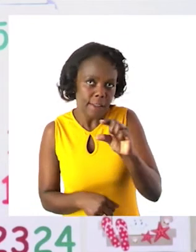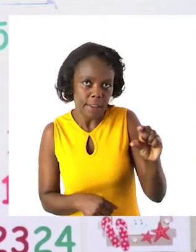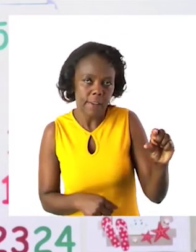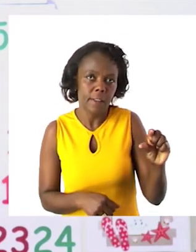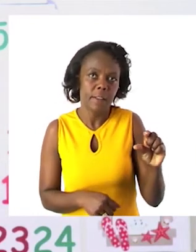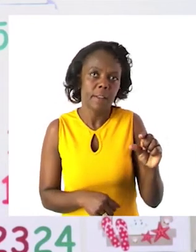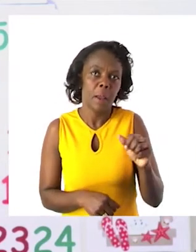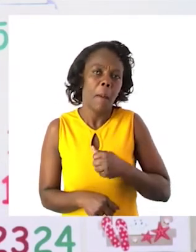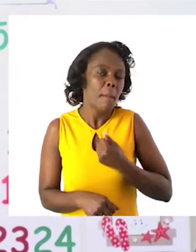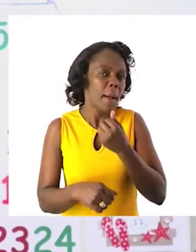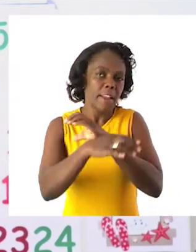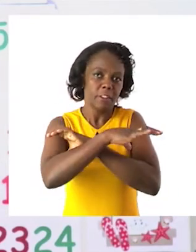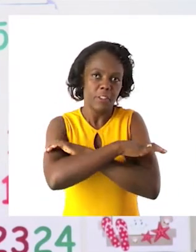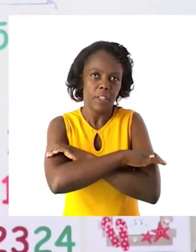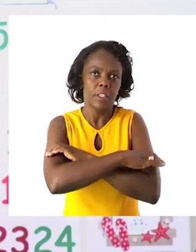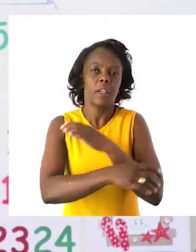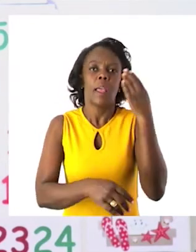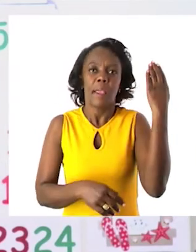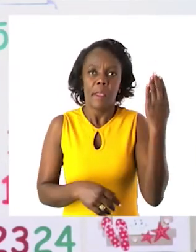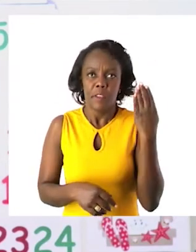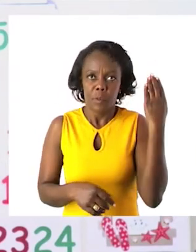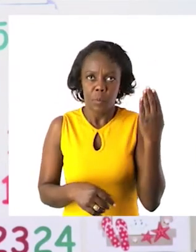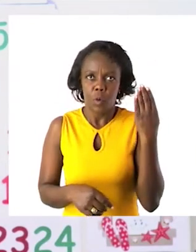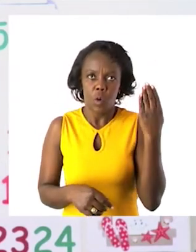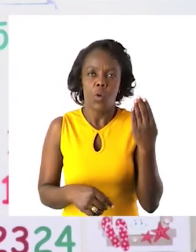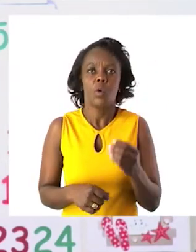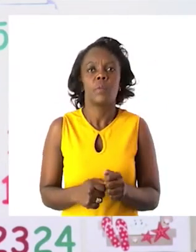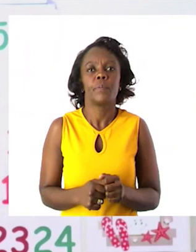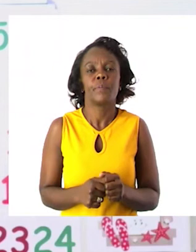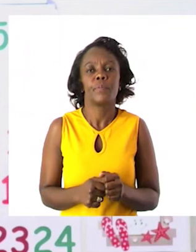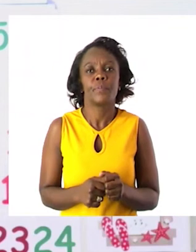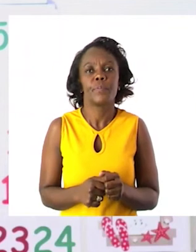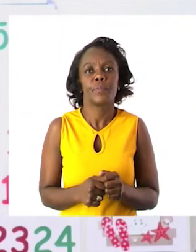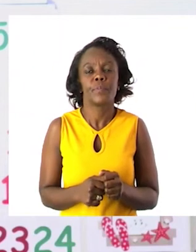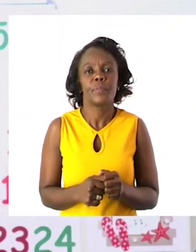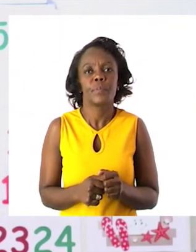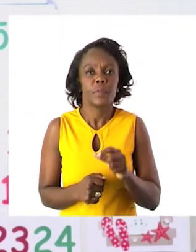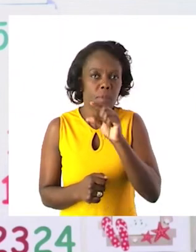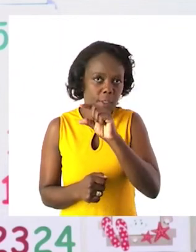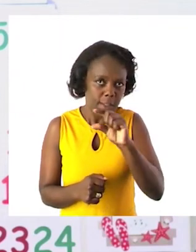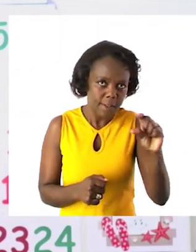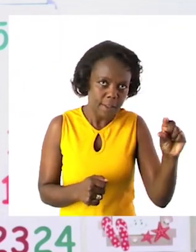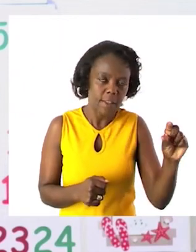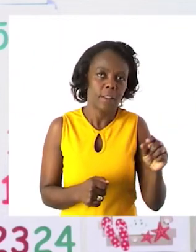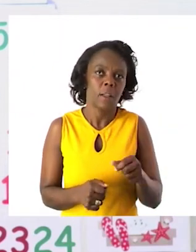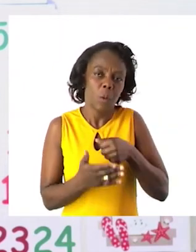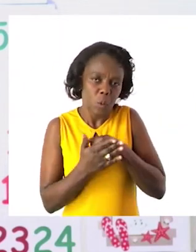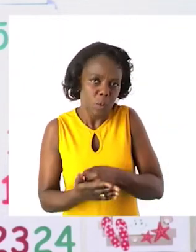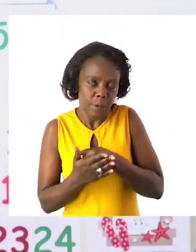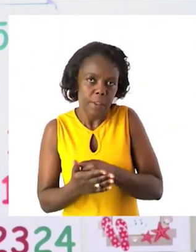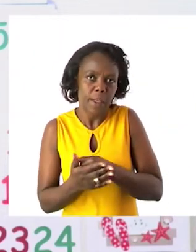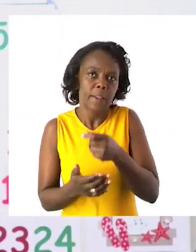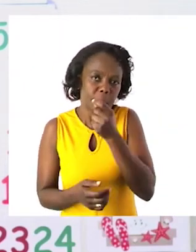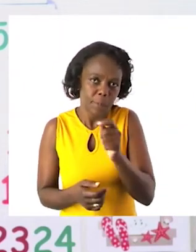My shirt is blue. Any sentence that you want. There is no wrong or correct one. All of you are correct. Every